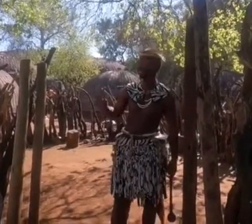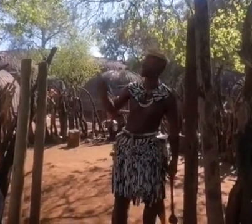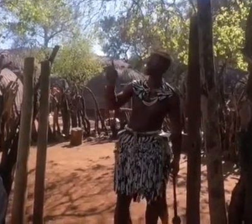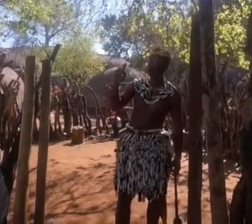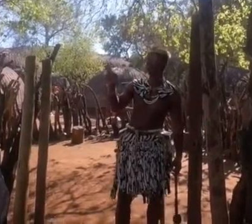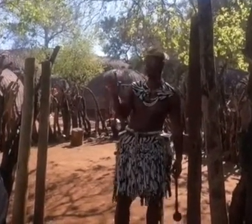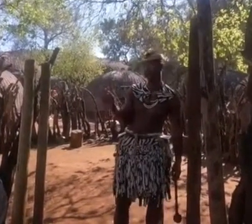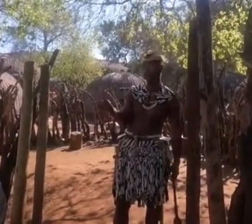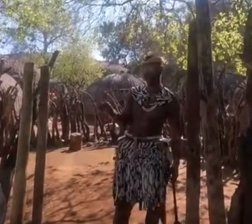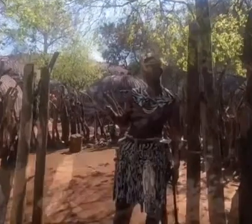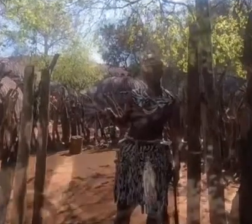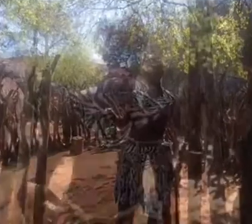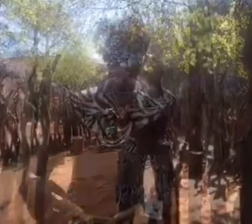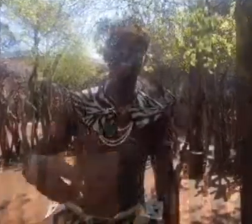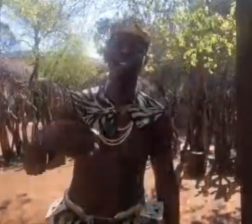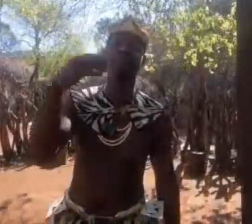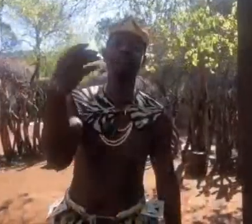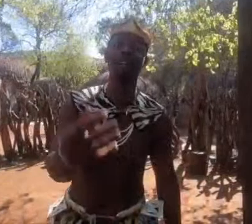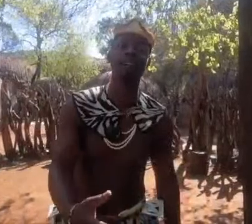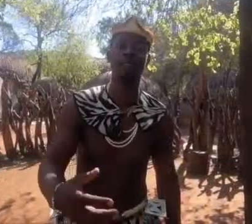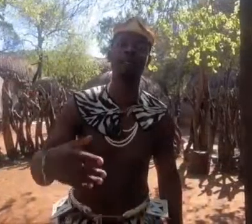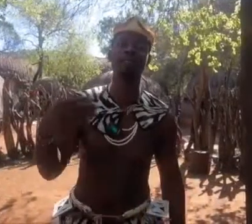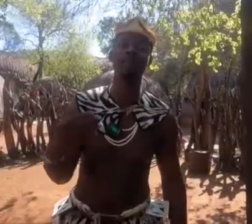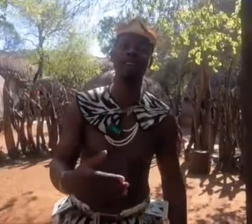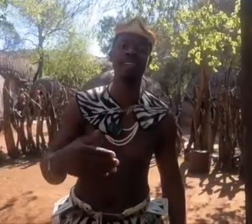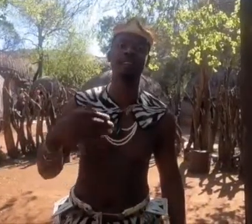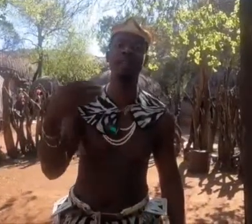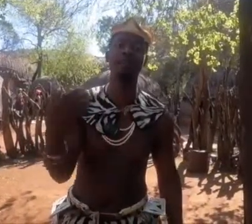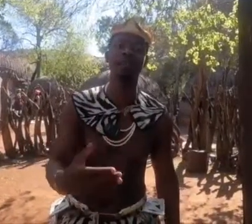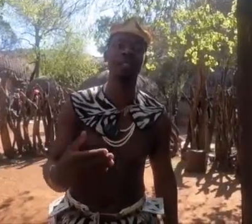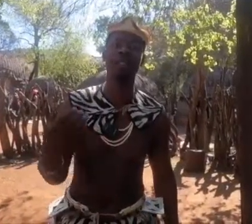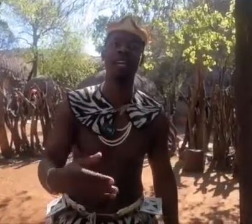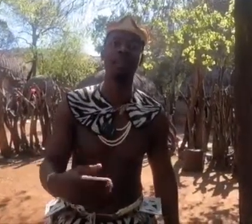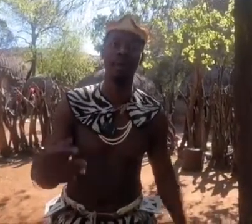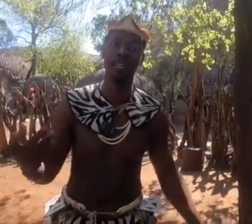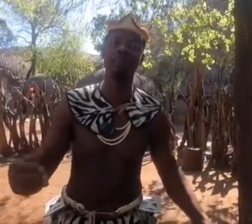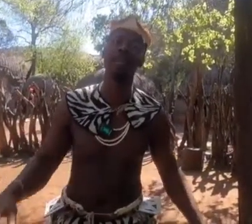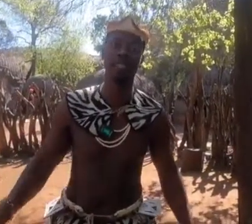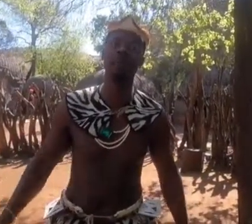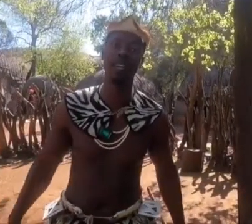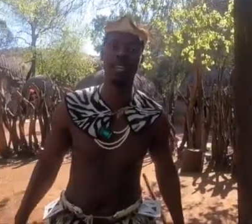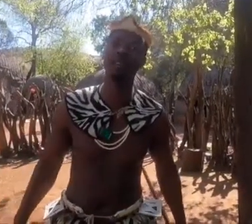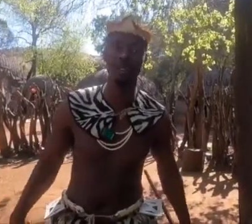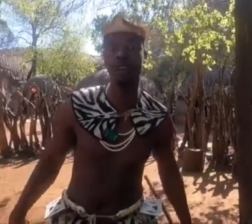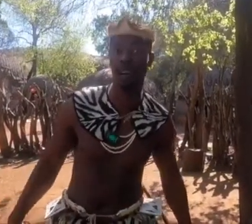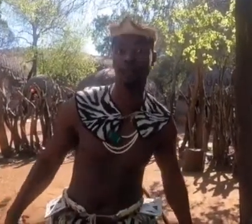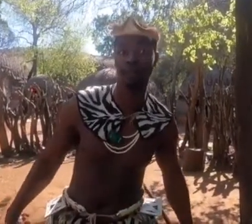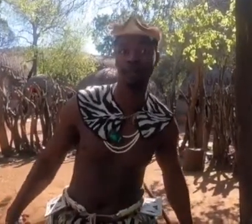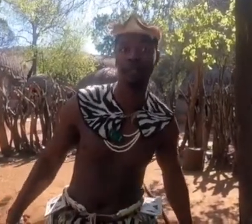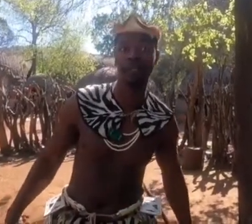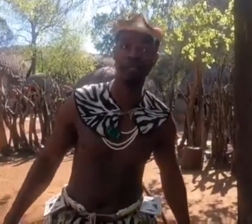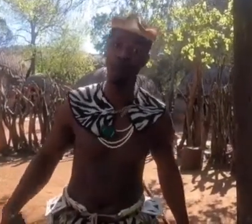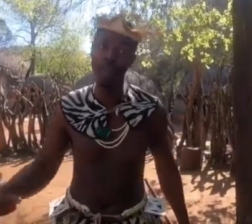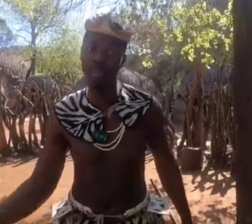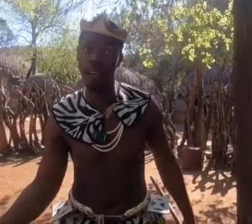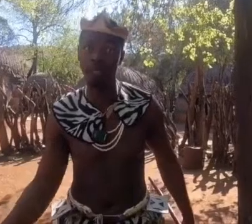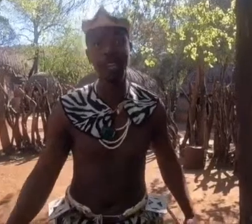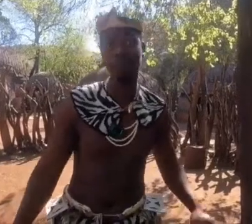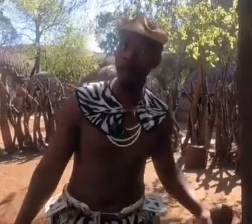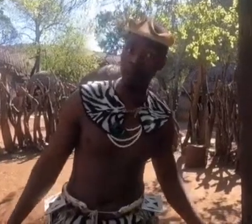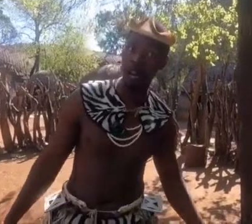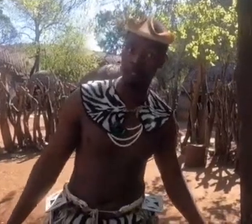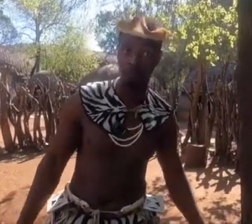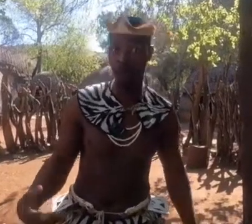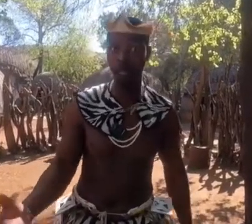plus or minus 10,000 rands. All right. In our culture, you can marry as many wives as you can, but it depends how many cows do you have. So many